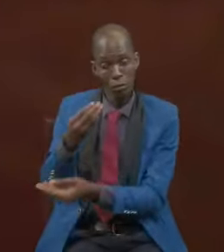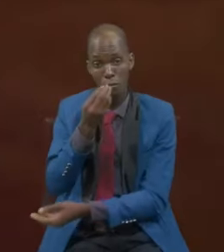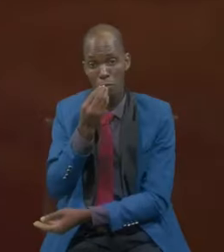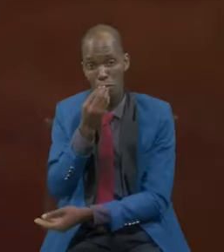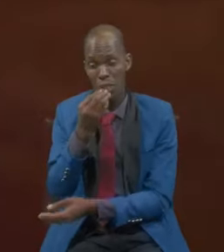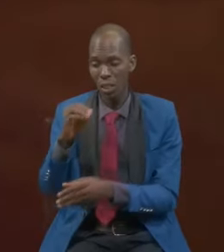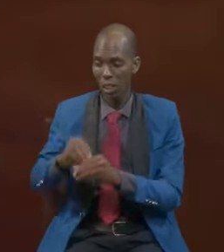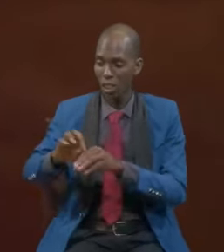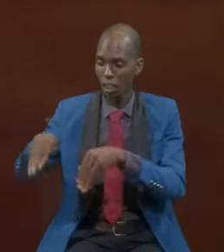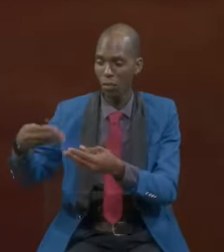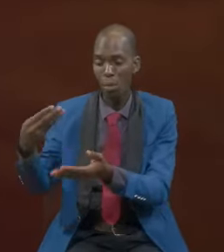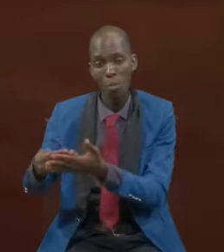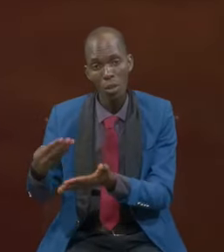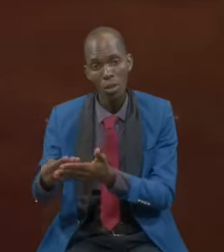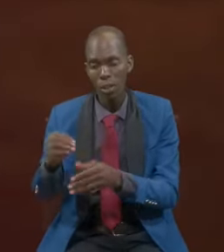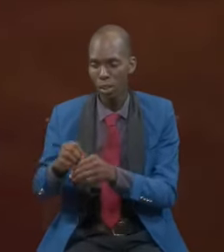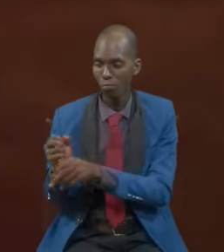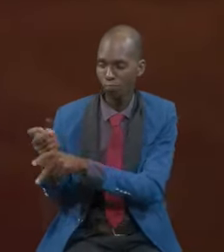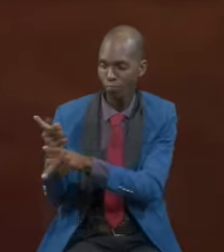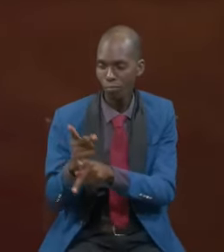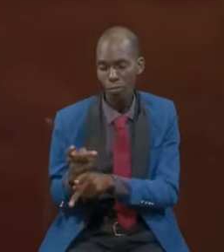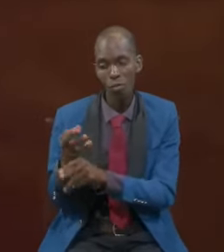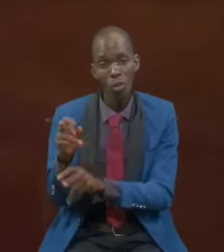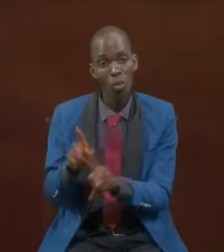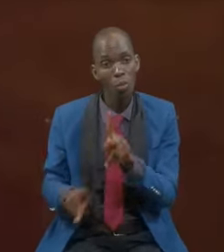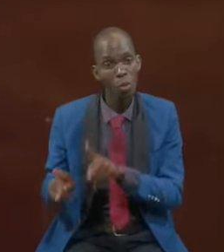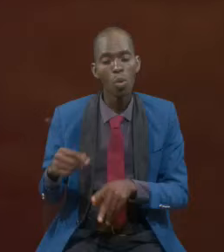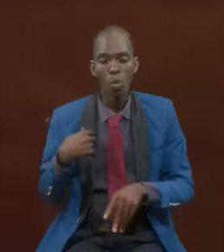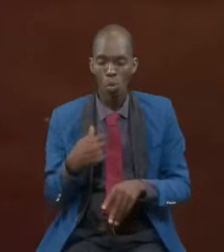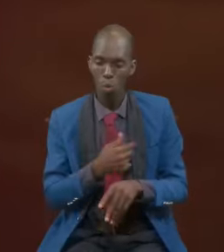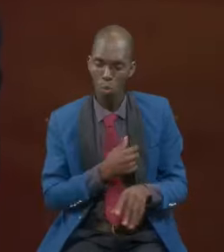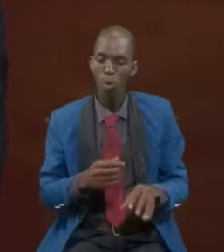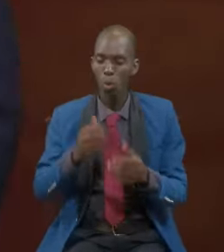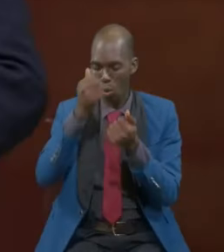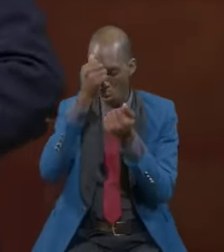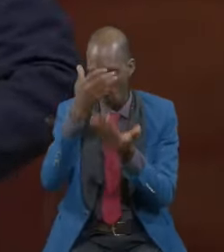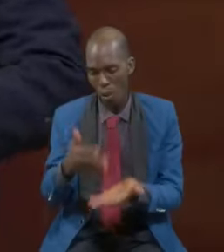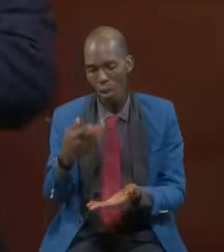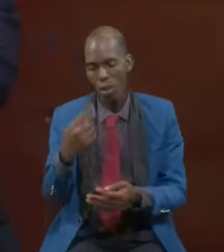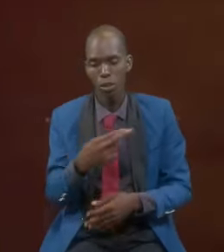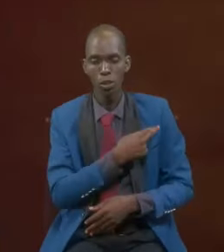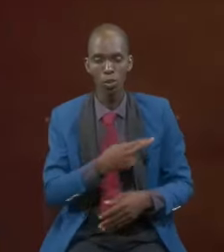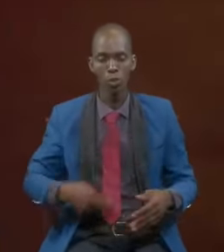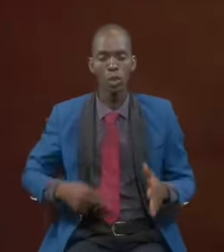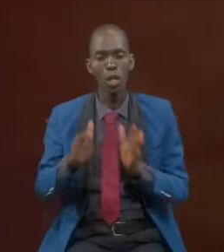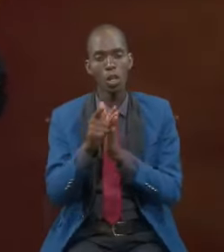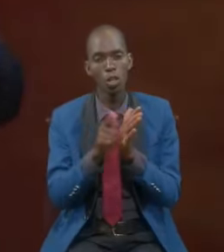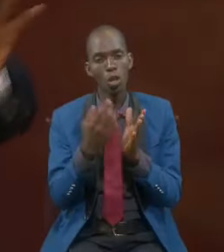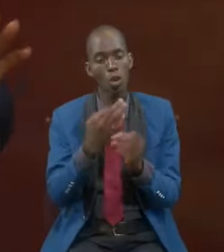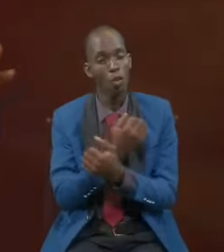giving money, in taking care of people, we fulfill the royal law of love